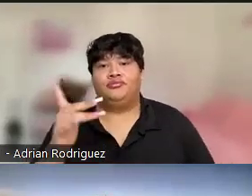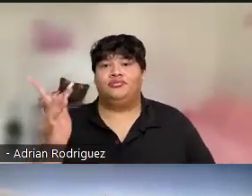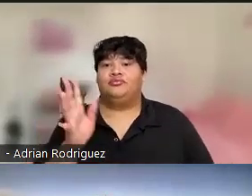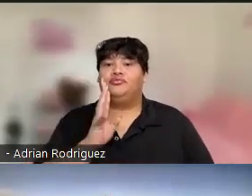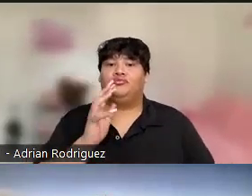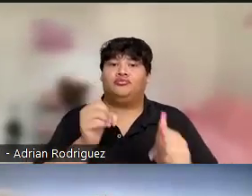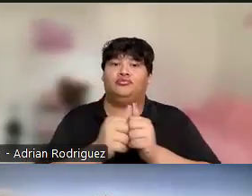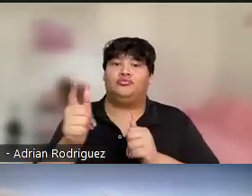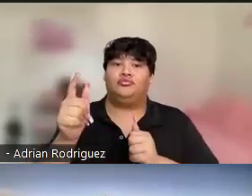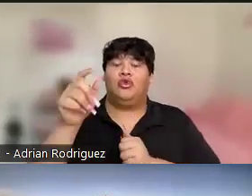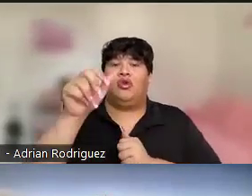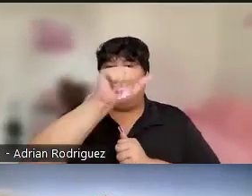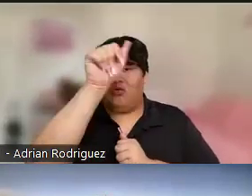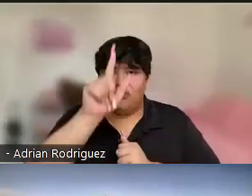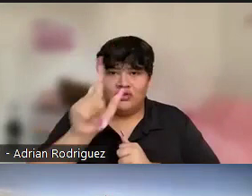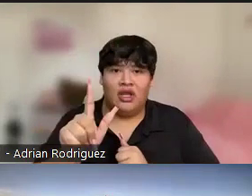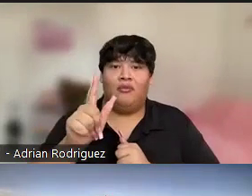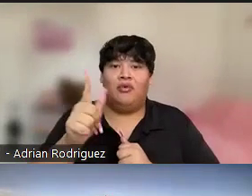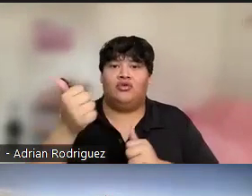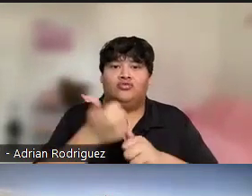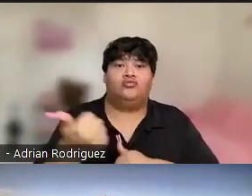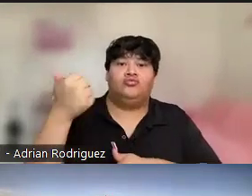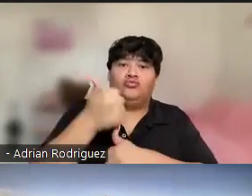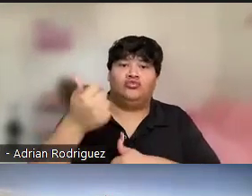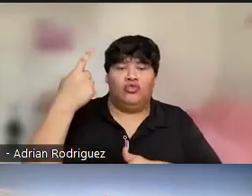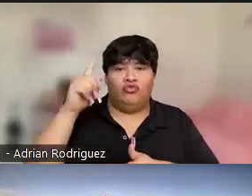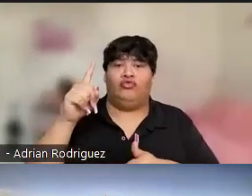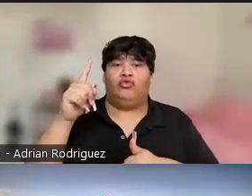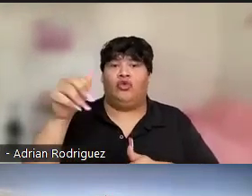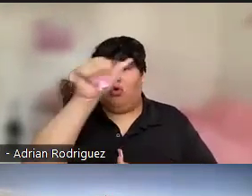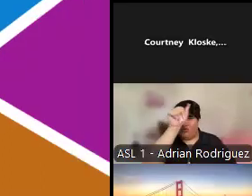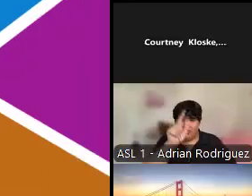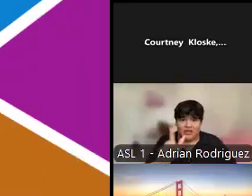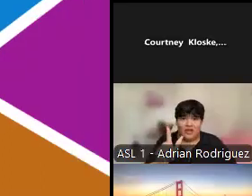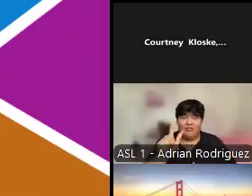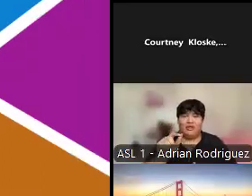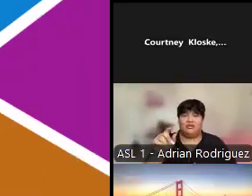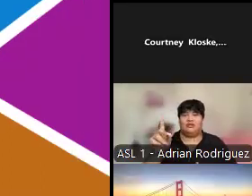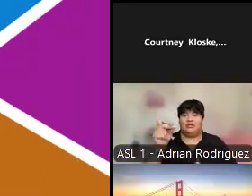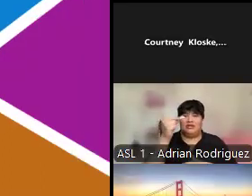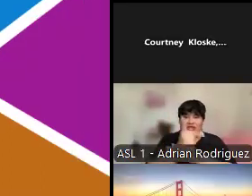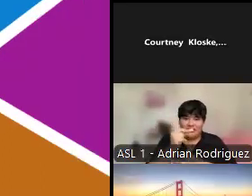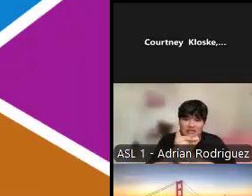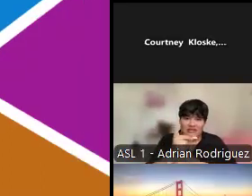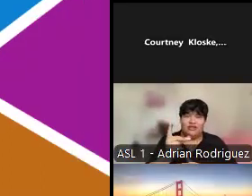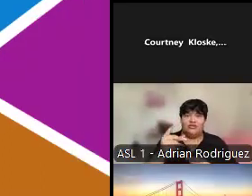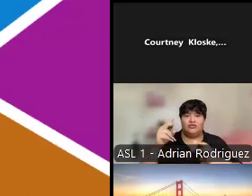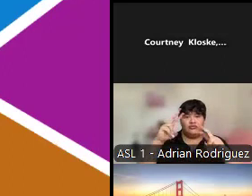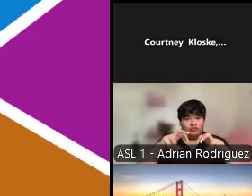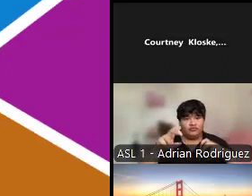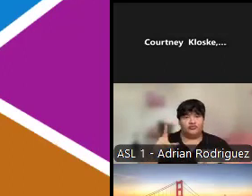of Alzheimer's Disease Section, California Department of Public Health, and Harman Ye, who